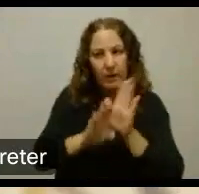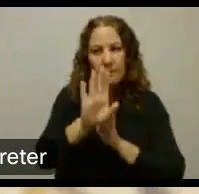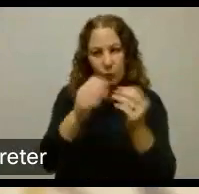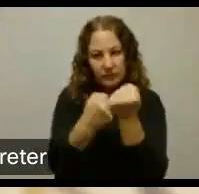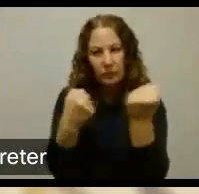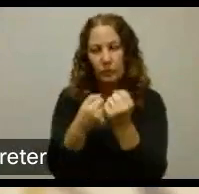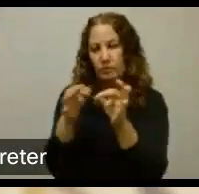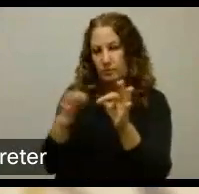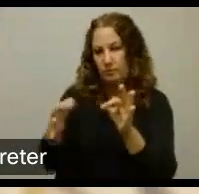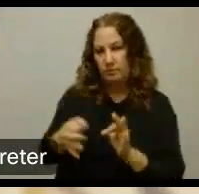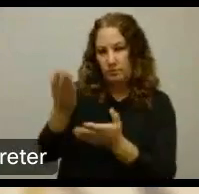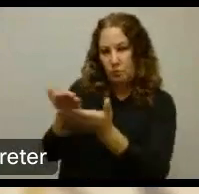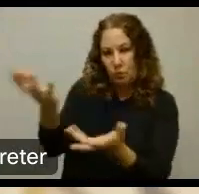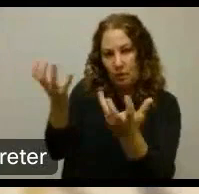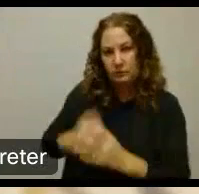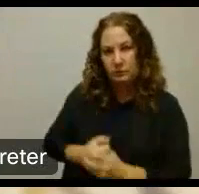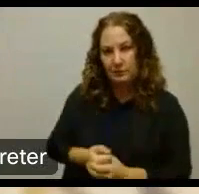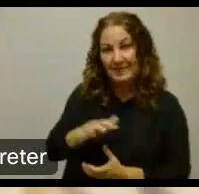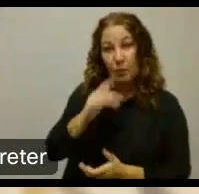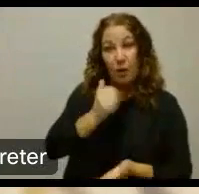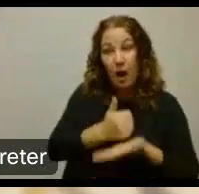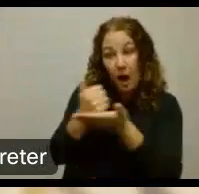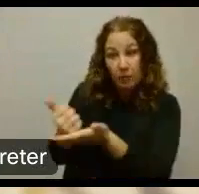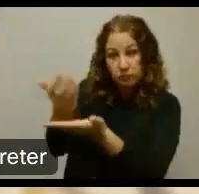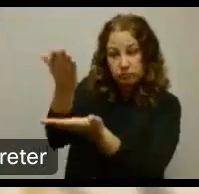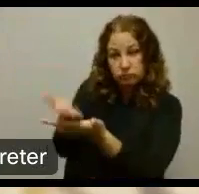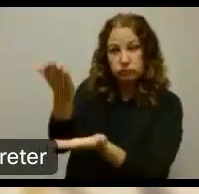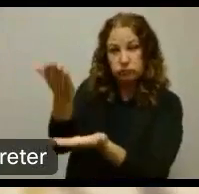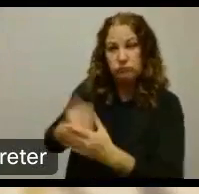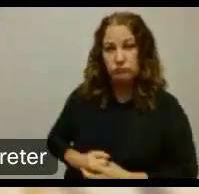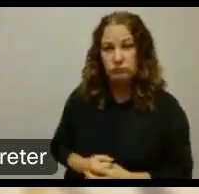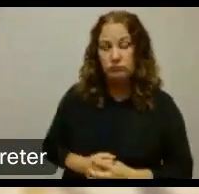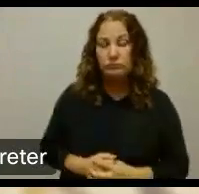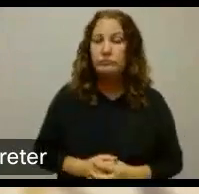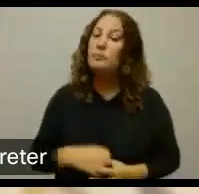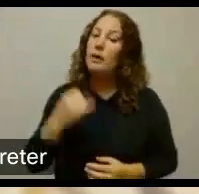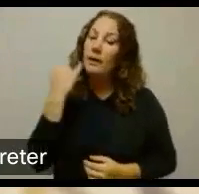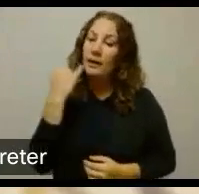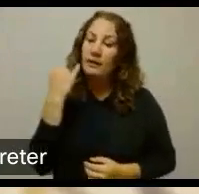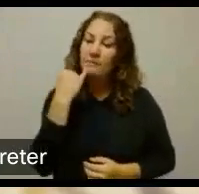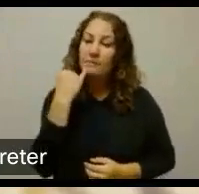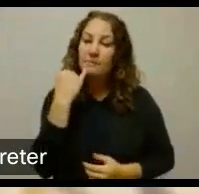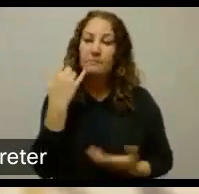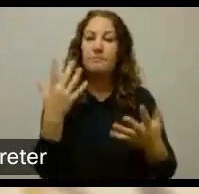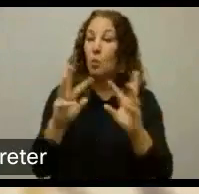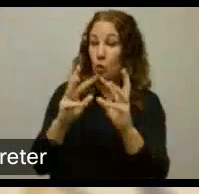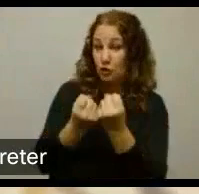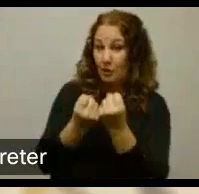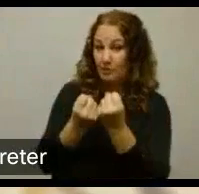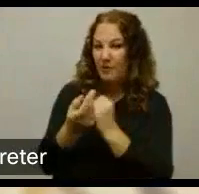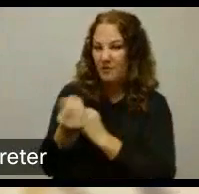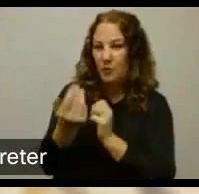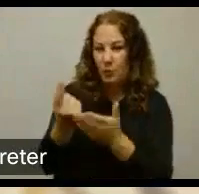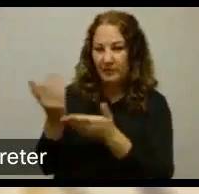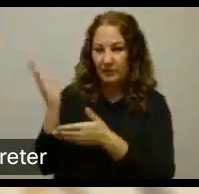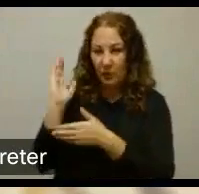supporting sentences because those help prove your claim. If you were at our workshop a couple weeks ago on